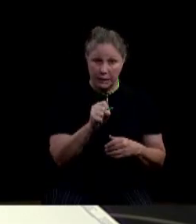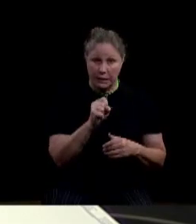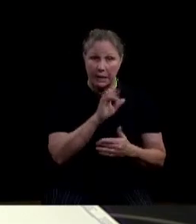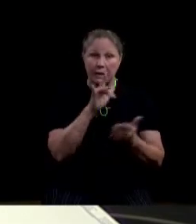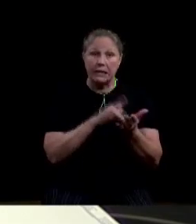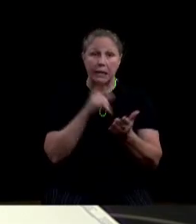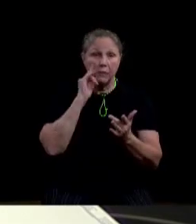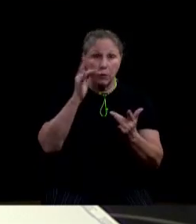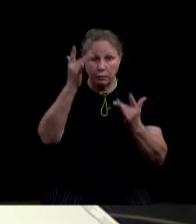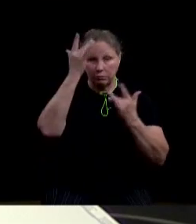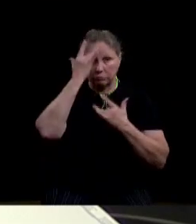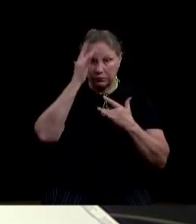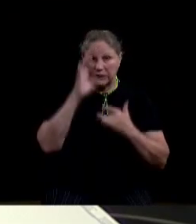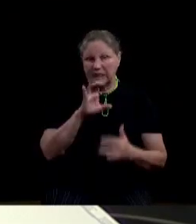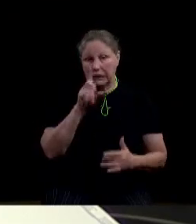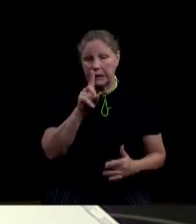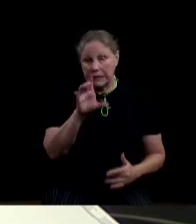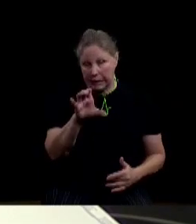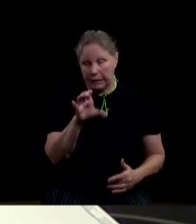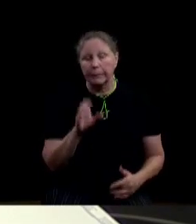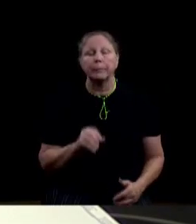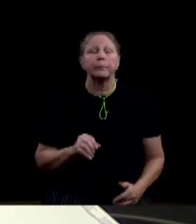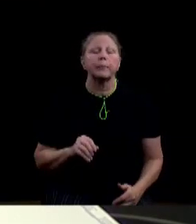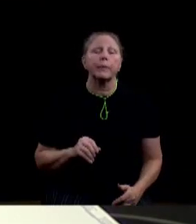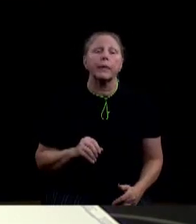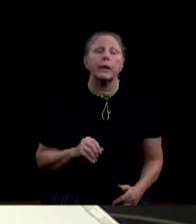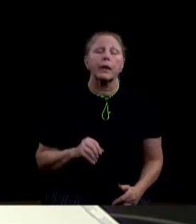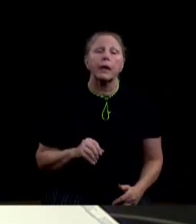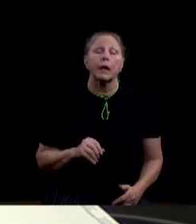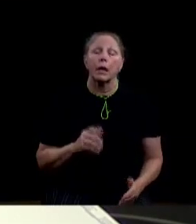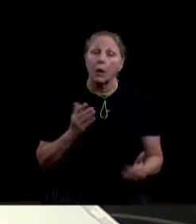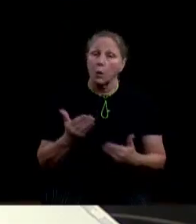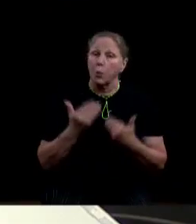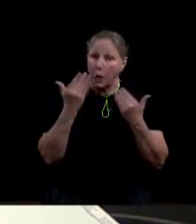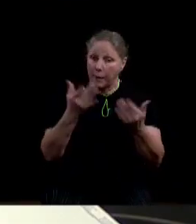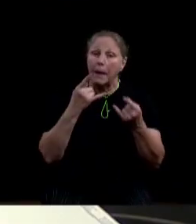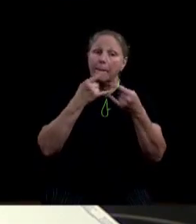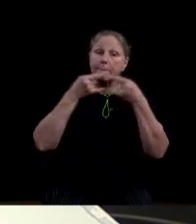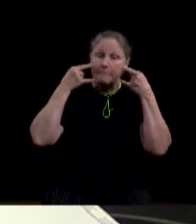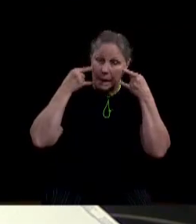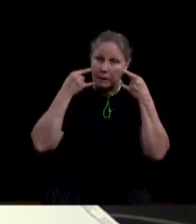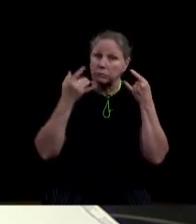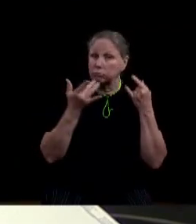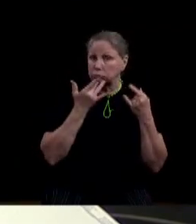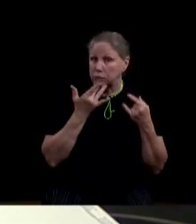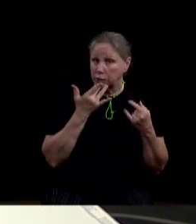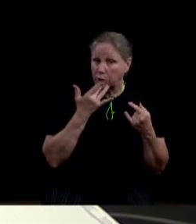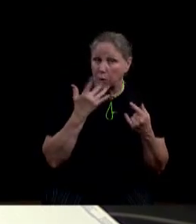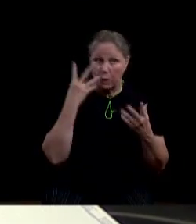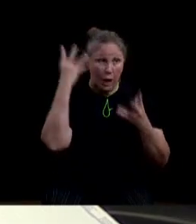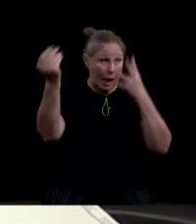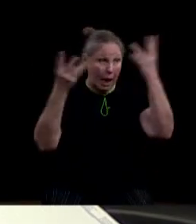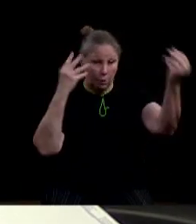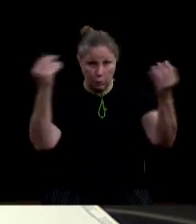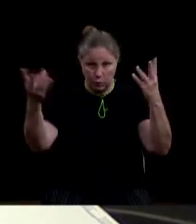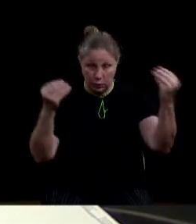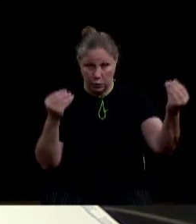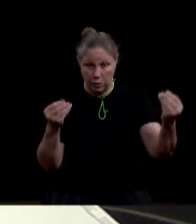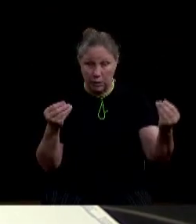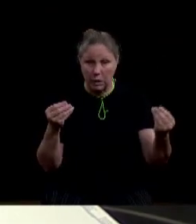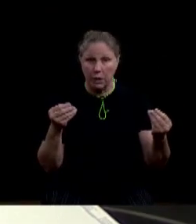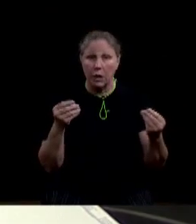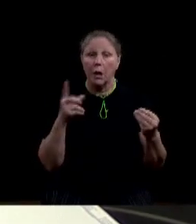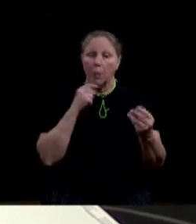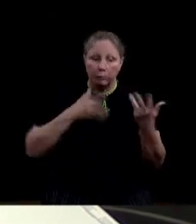CDC, recommends wearing face coverings in public settings where other social distancing measures are difficult